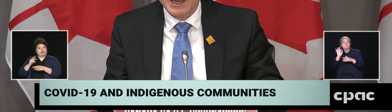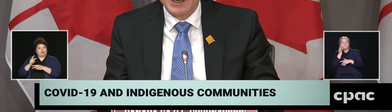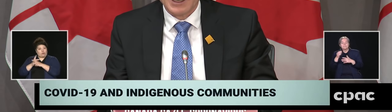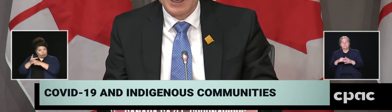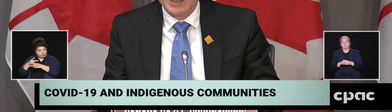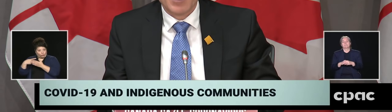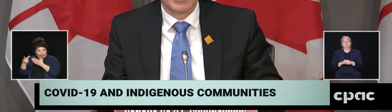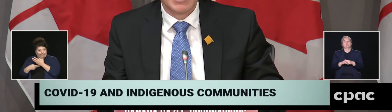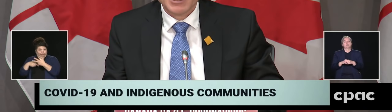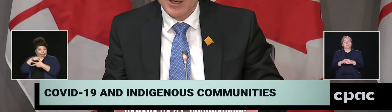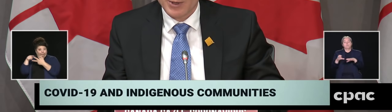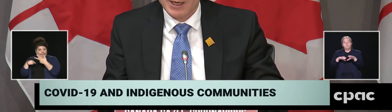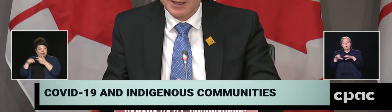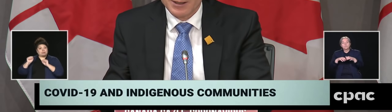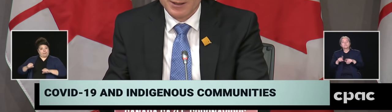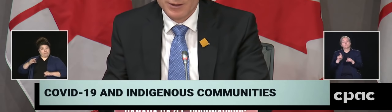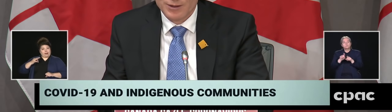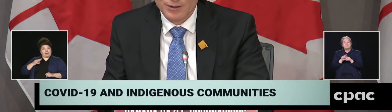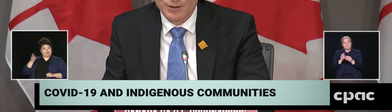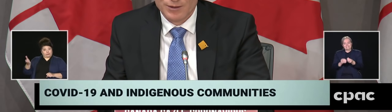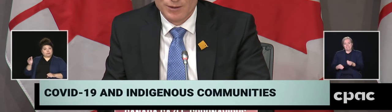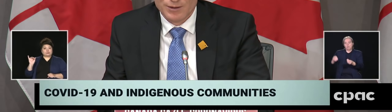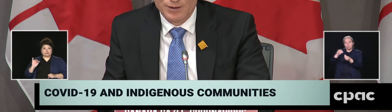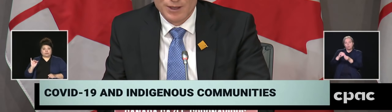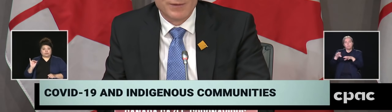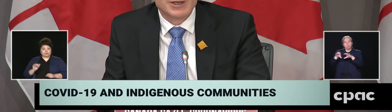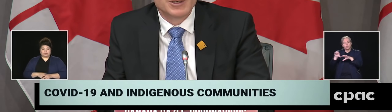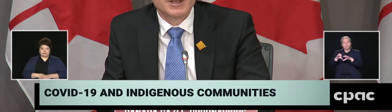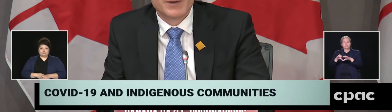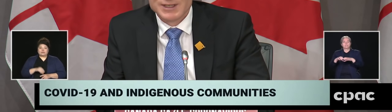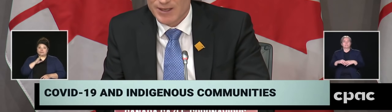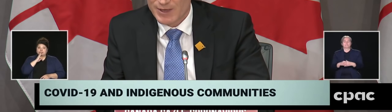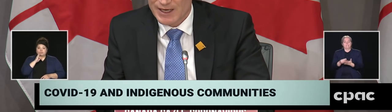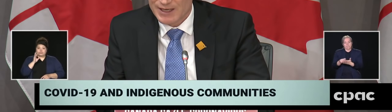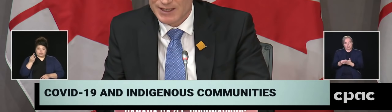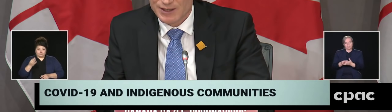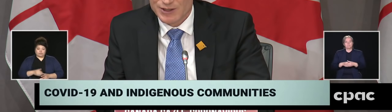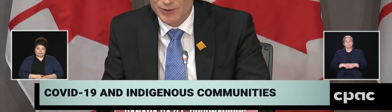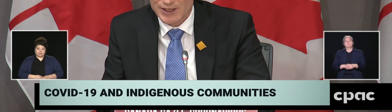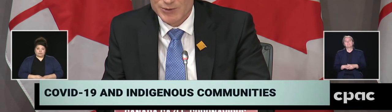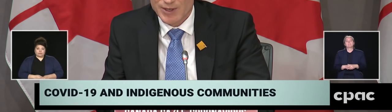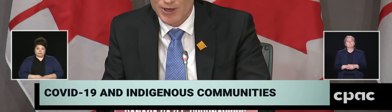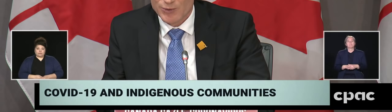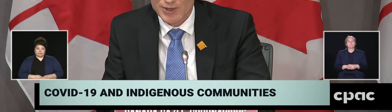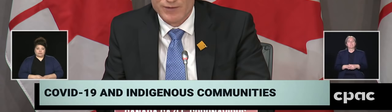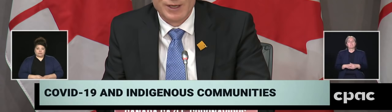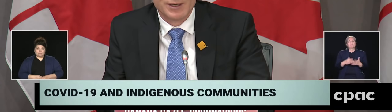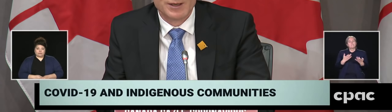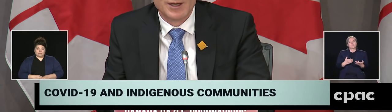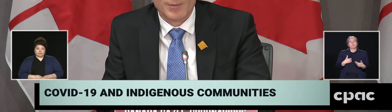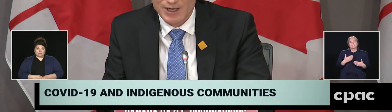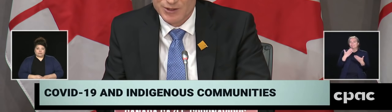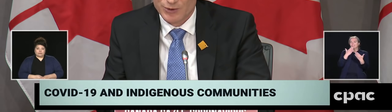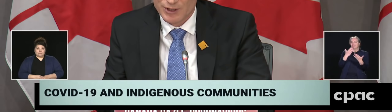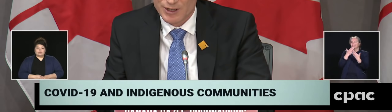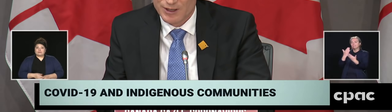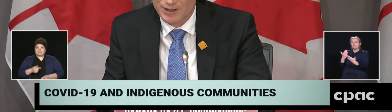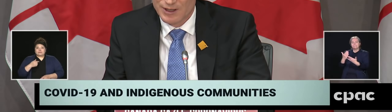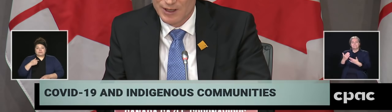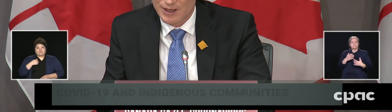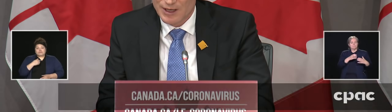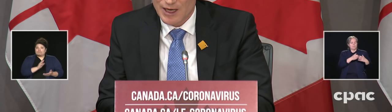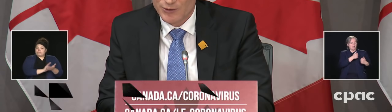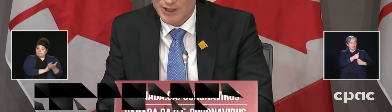Je tiens également à saluer les Rangers des Forces armées canadiennes qui sont actuellement au Nunavik, en